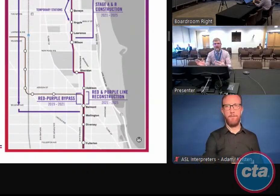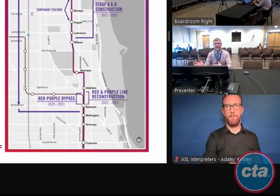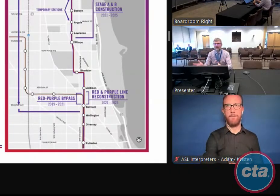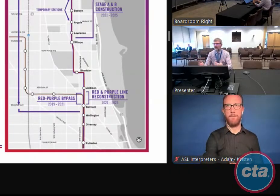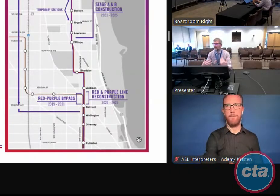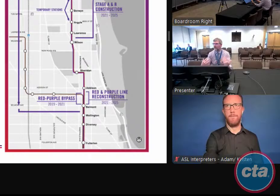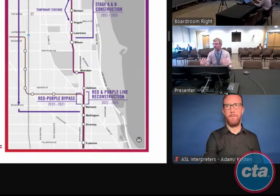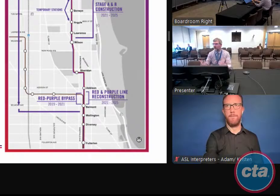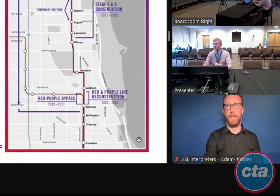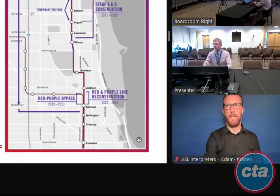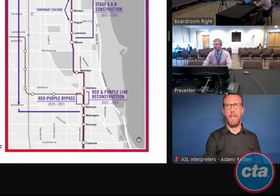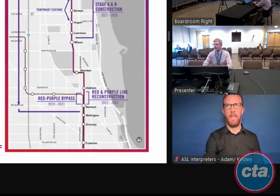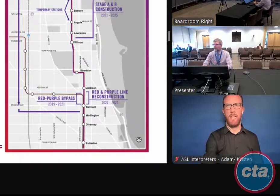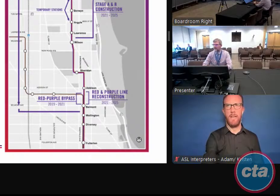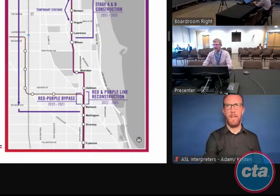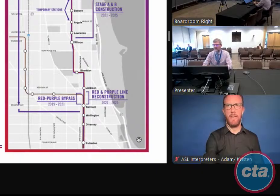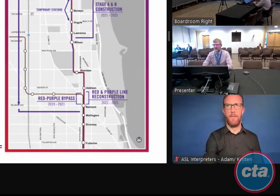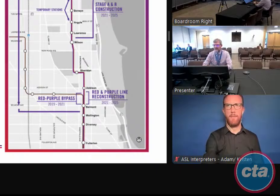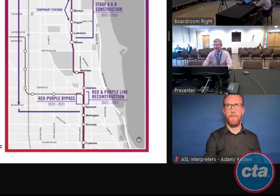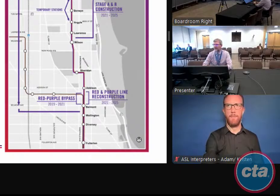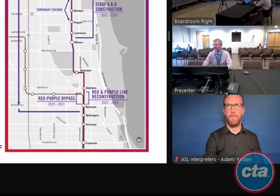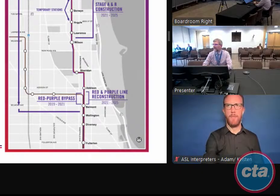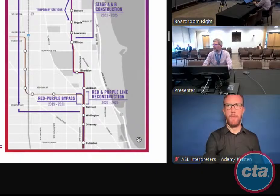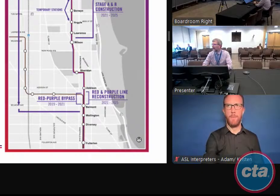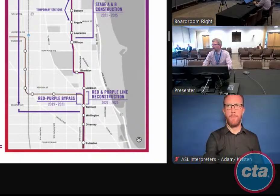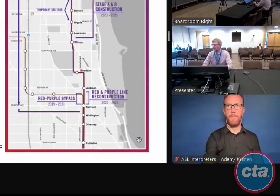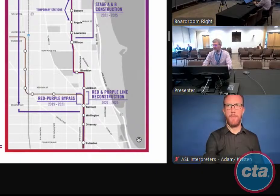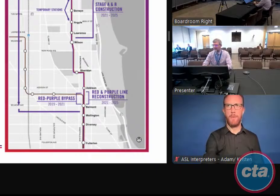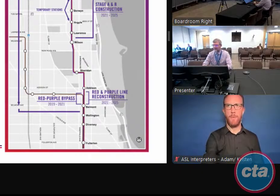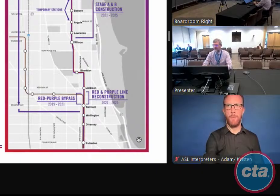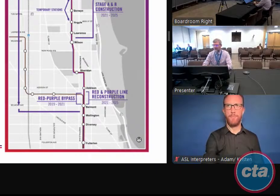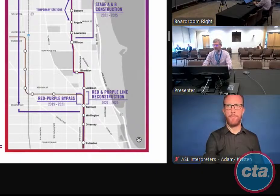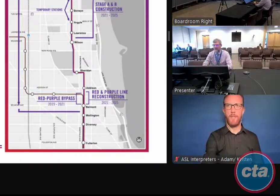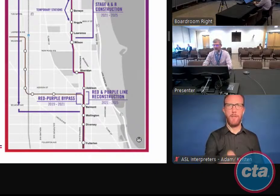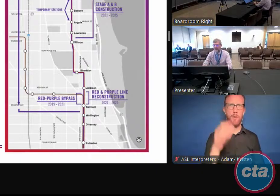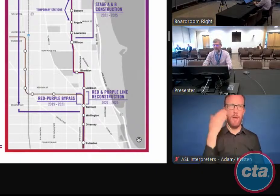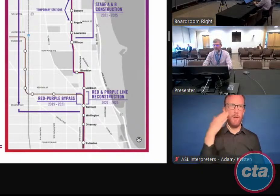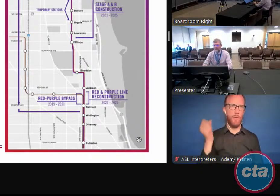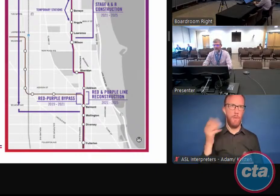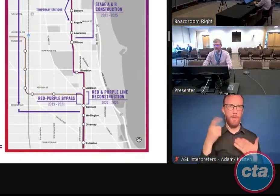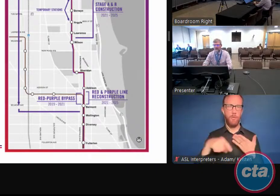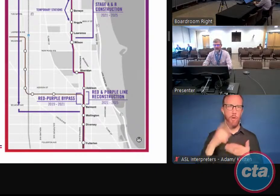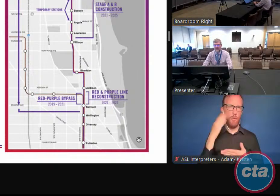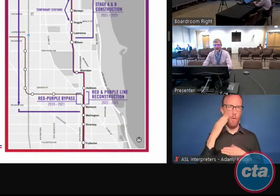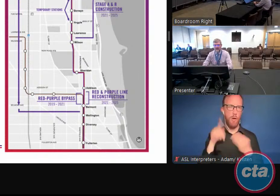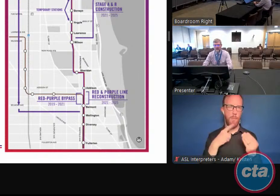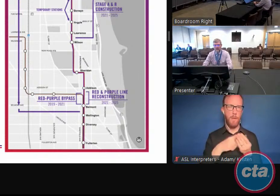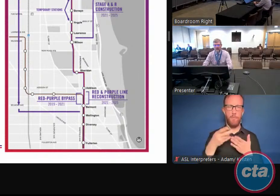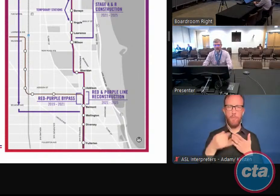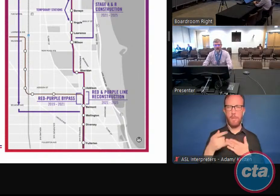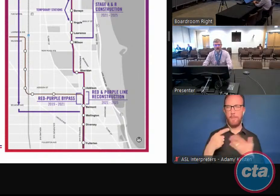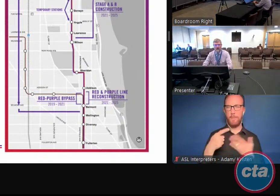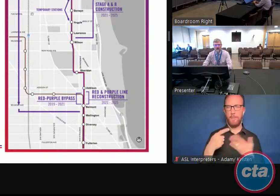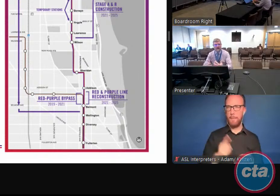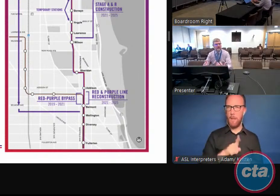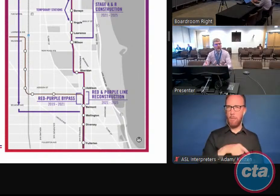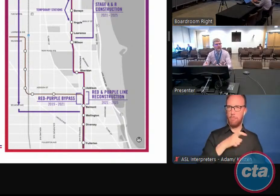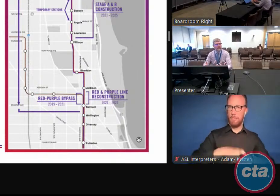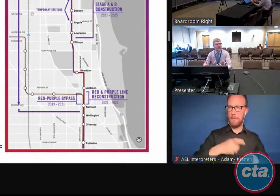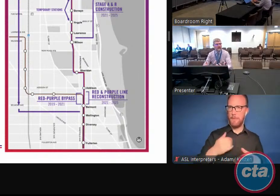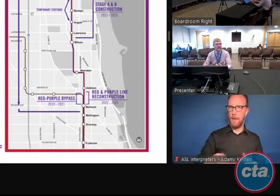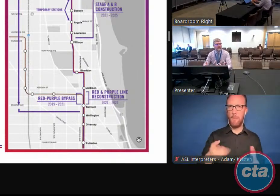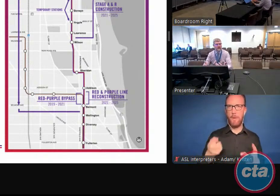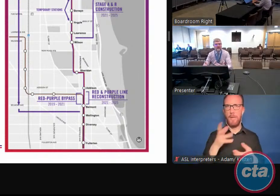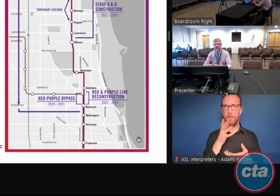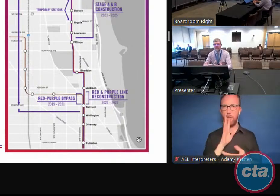exactly how familiar folks are with the project has been going on for a while. It's been out there in the world. So I did want to talk a little bit about the scope,